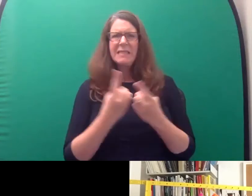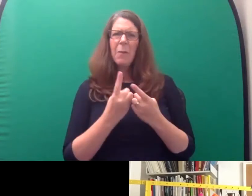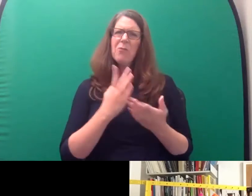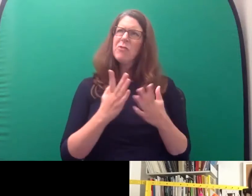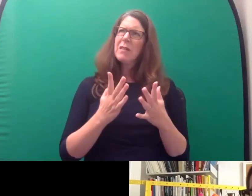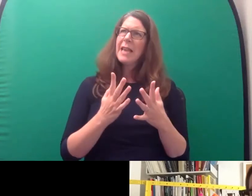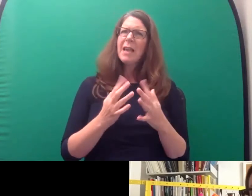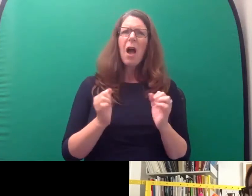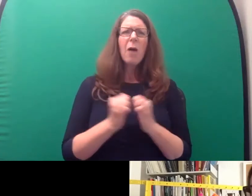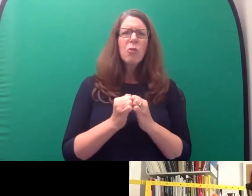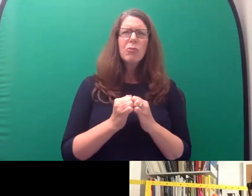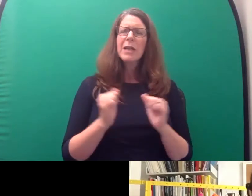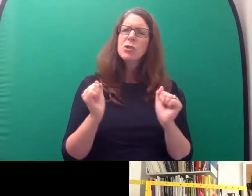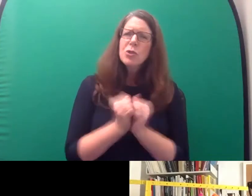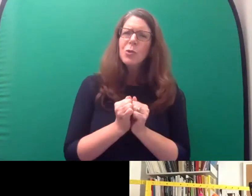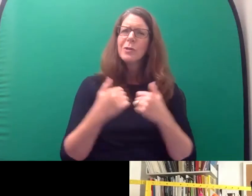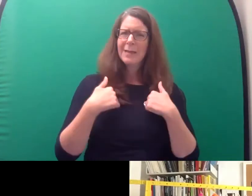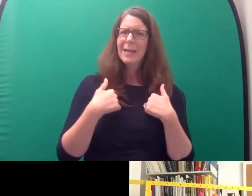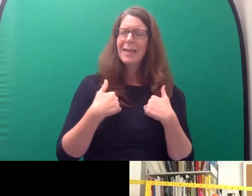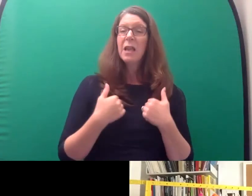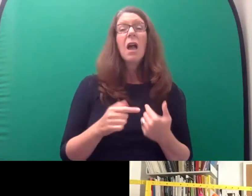it's a personal point of view, but